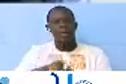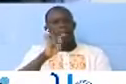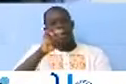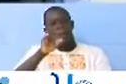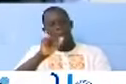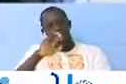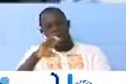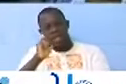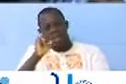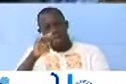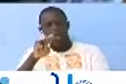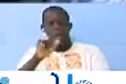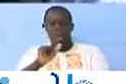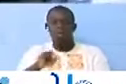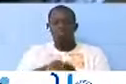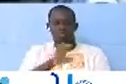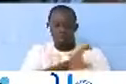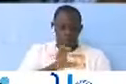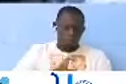tige. At the garage.